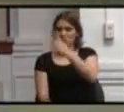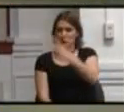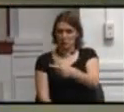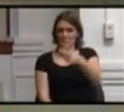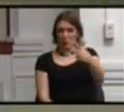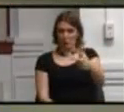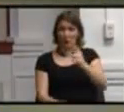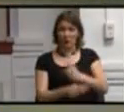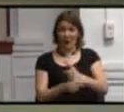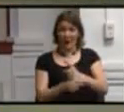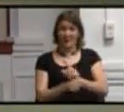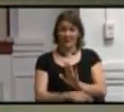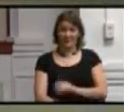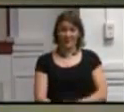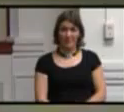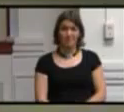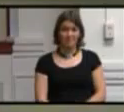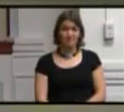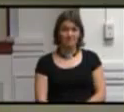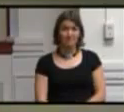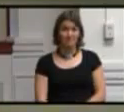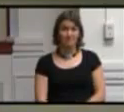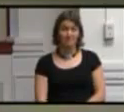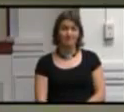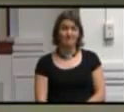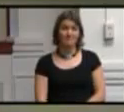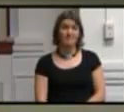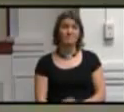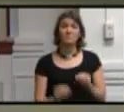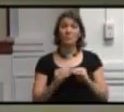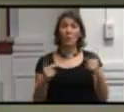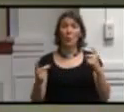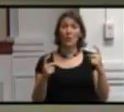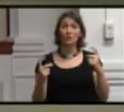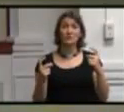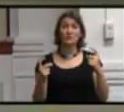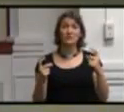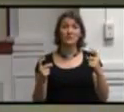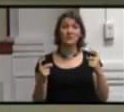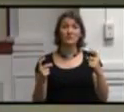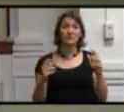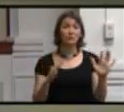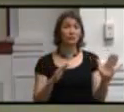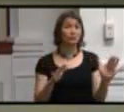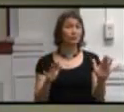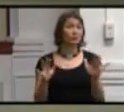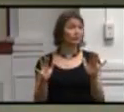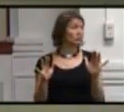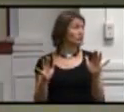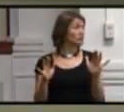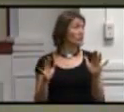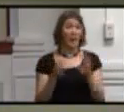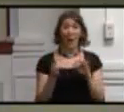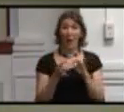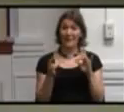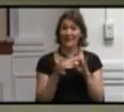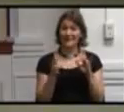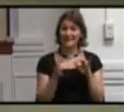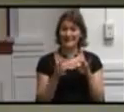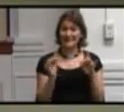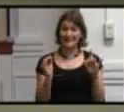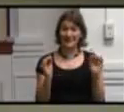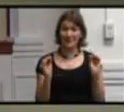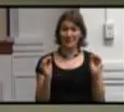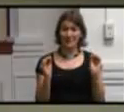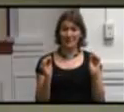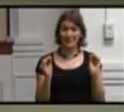Yes, ma'am. So it's the 1. Any questions? I was asking that question for John. Any comments?